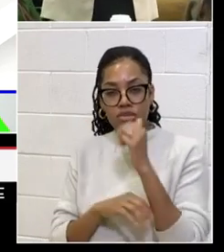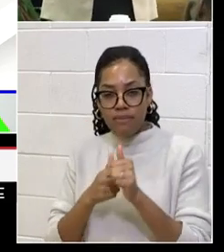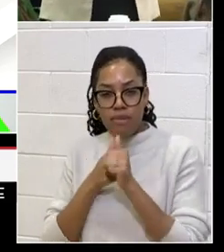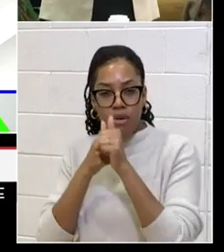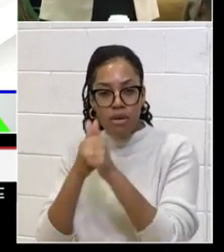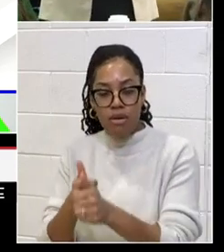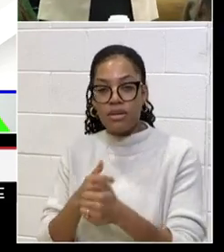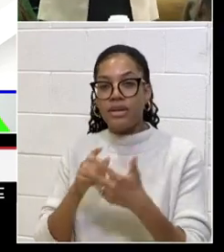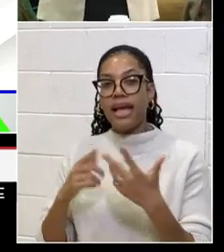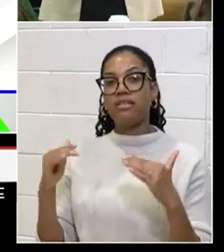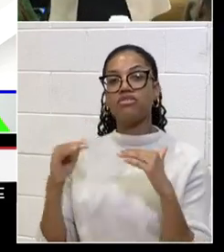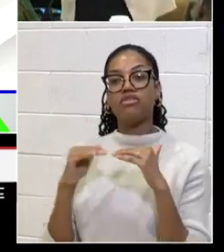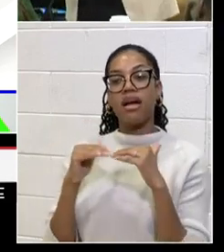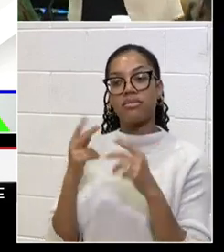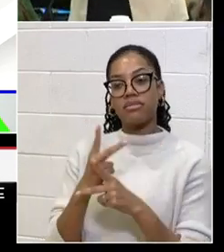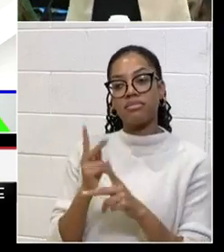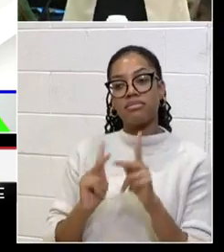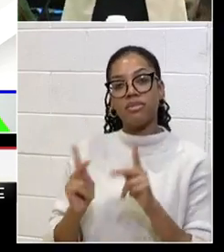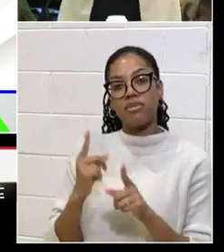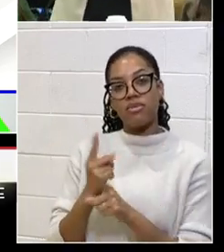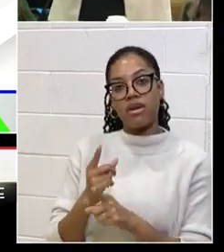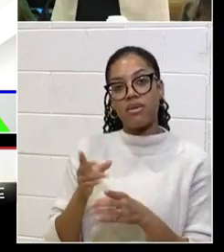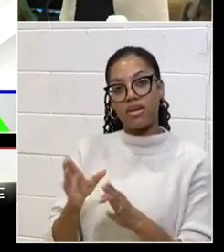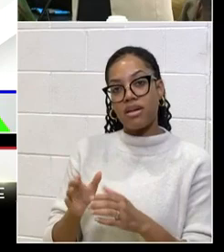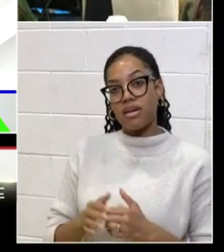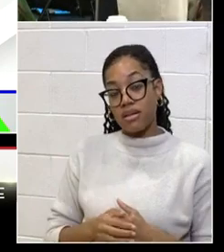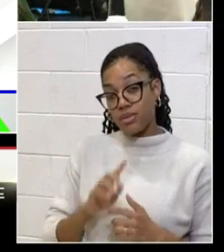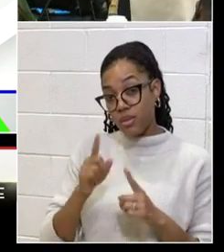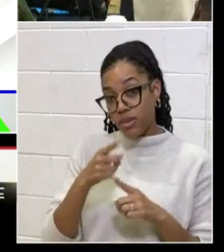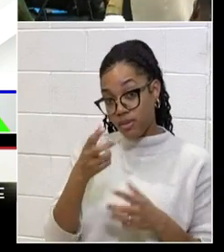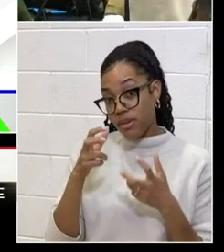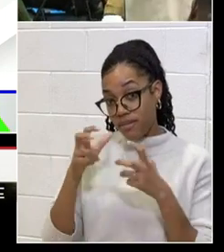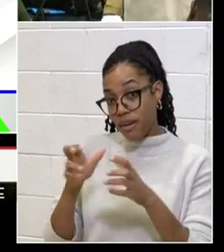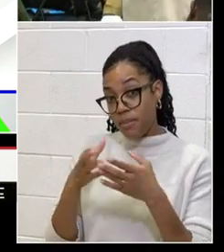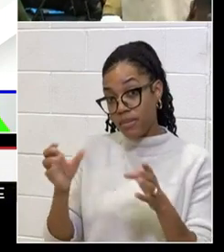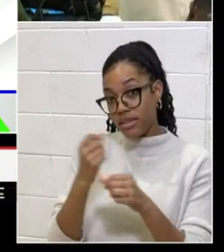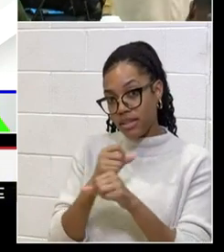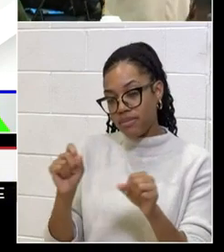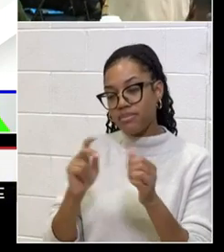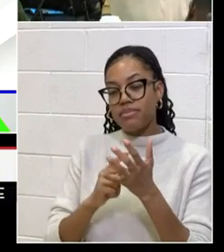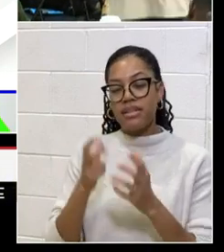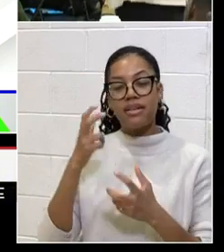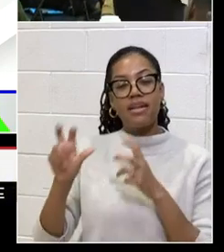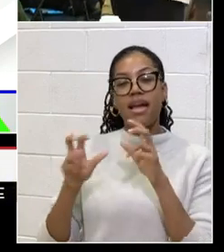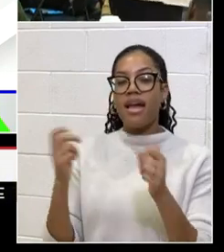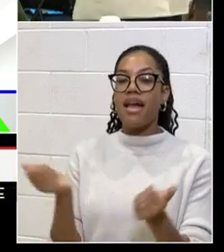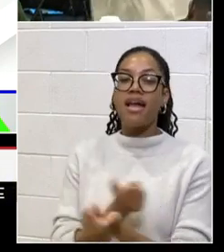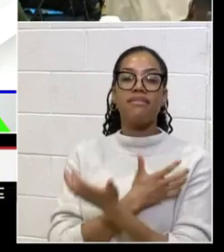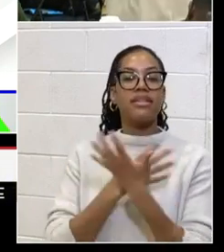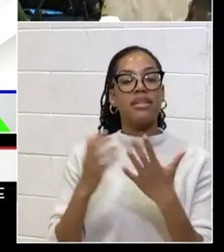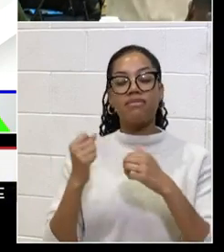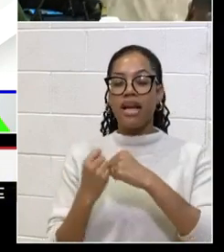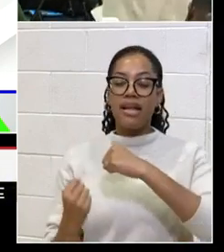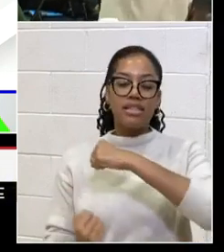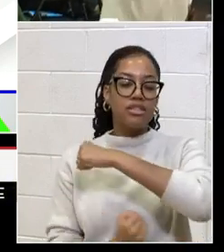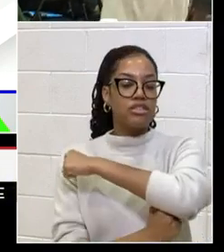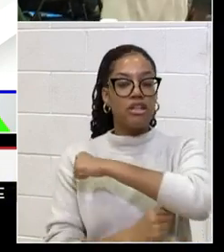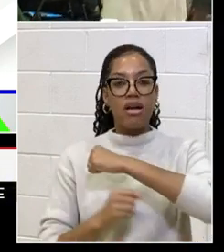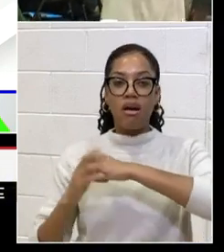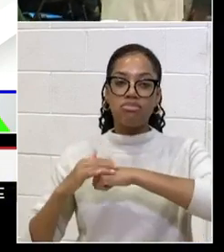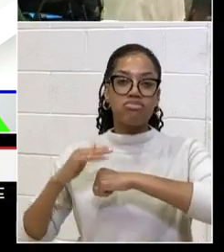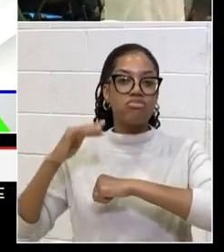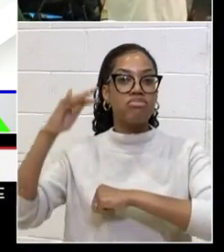people in the right way. So when you invest in public safety, you're investing in all of that as a foundation that all the rest of it is built on. And